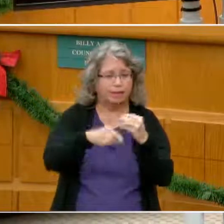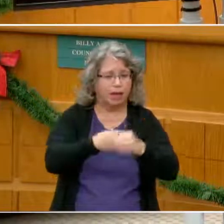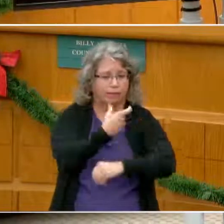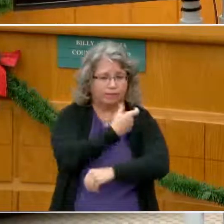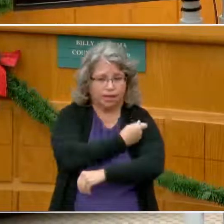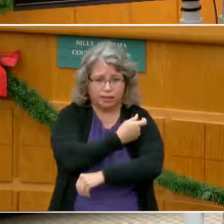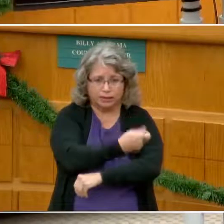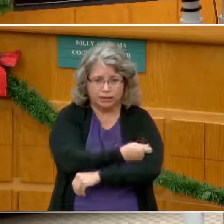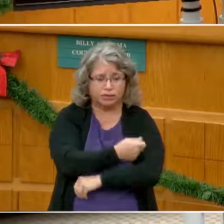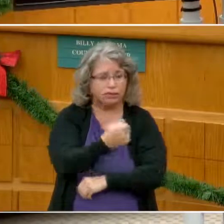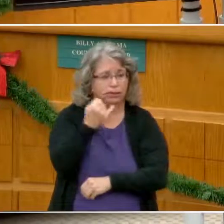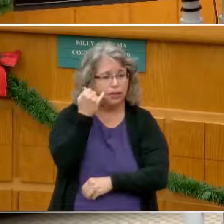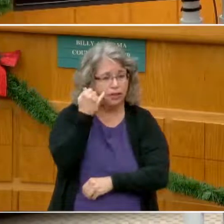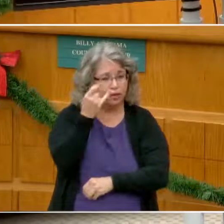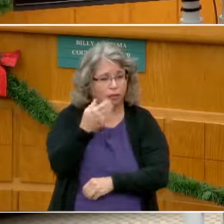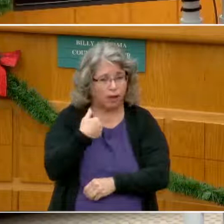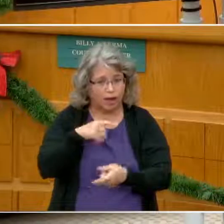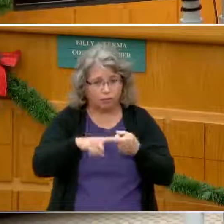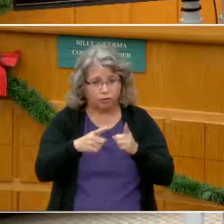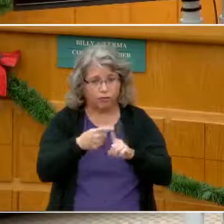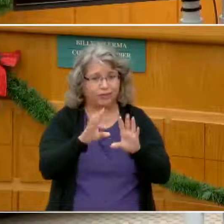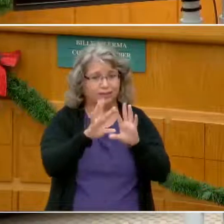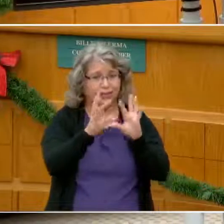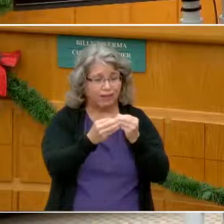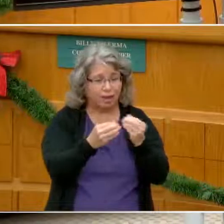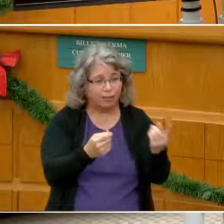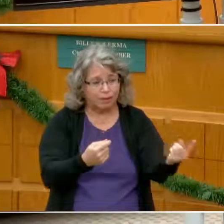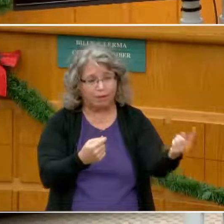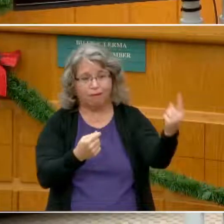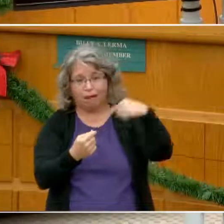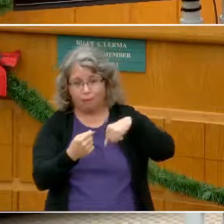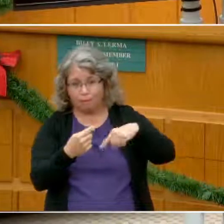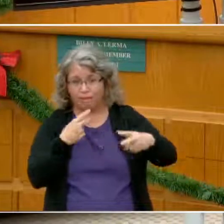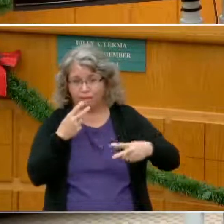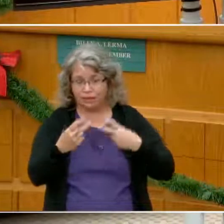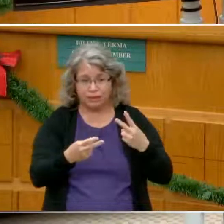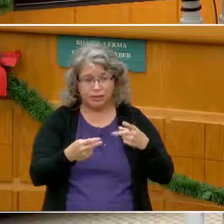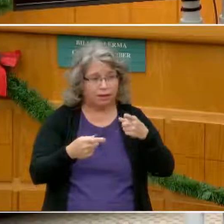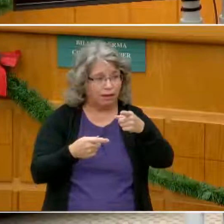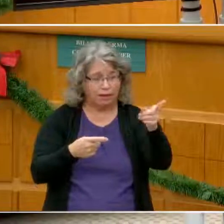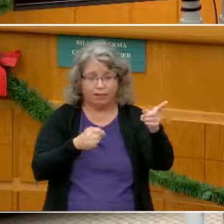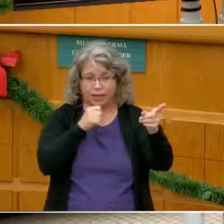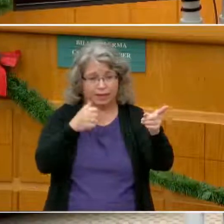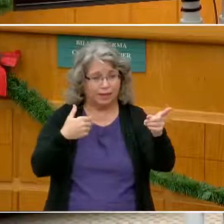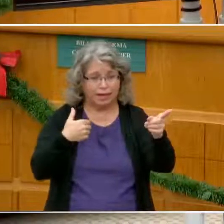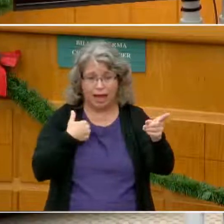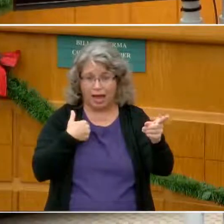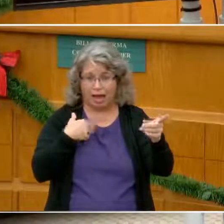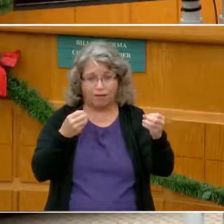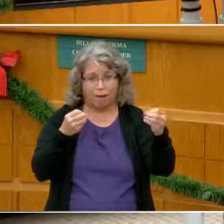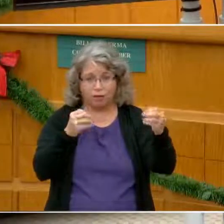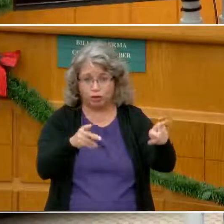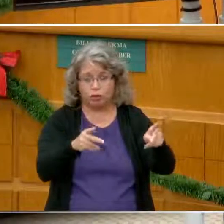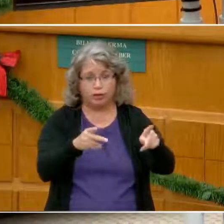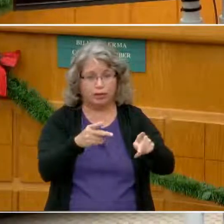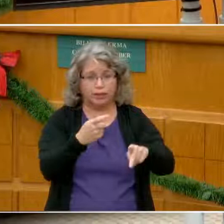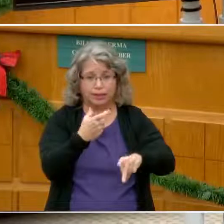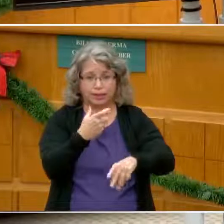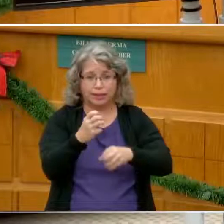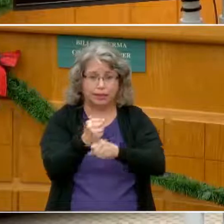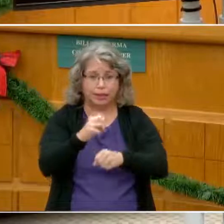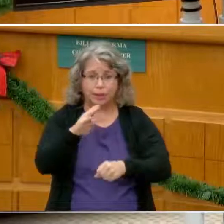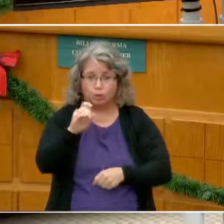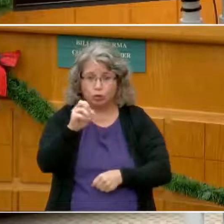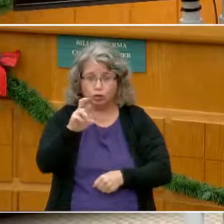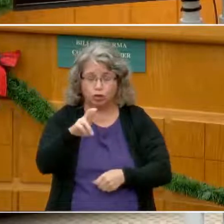in, family coming in, and they didn't get a chance to get boosted in their communities, take them to La Palmera Mall.